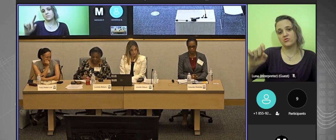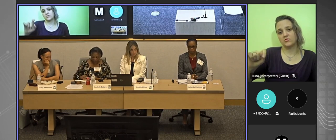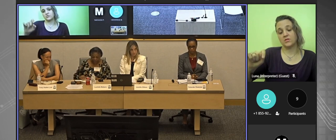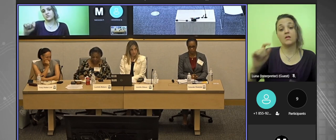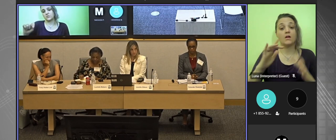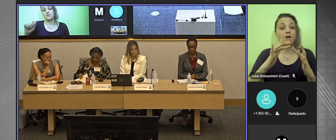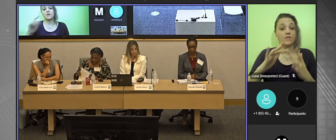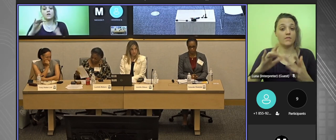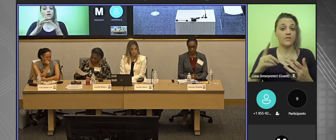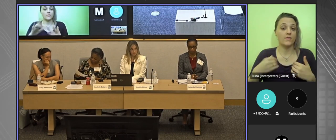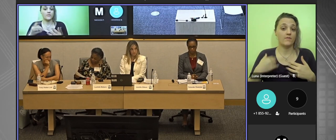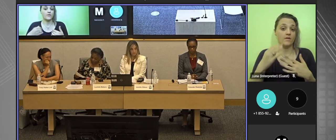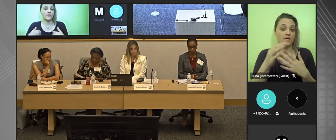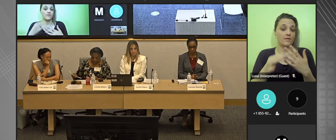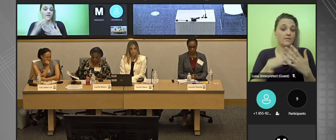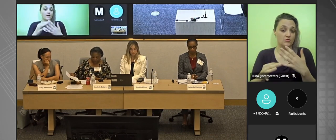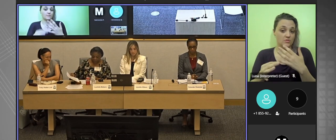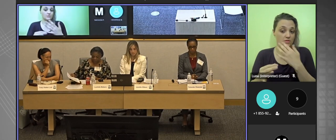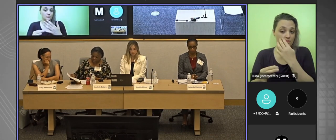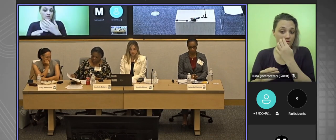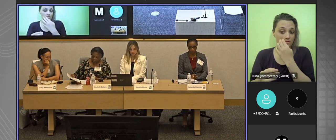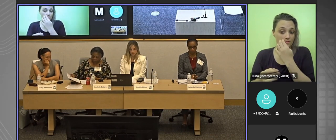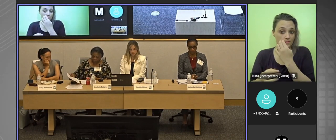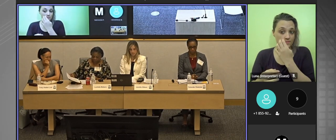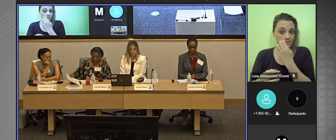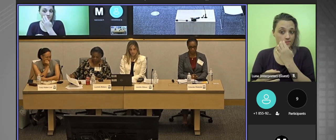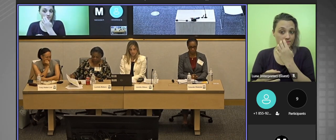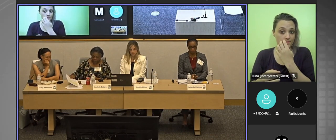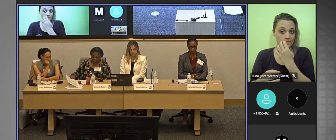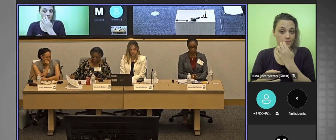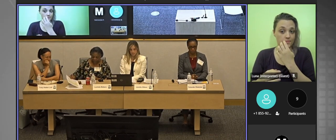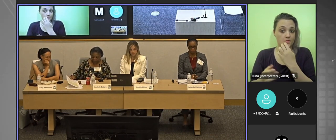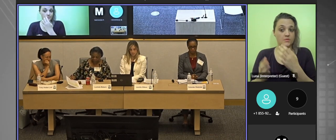wmata.com/budget. Online, you have the option